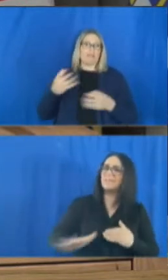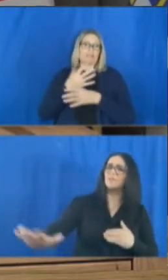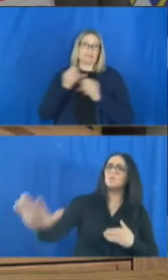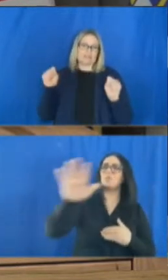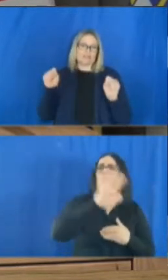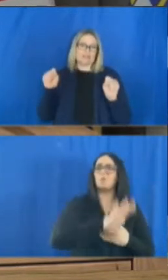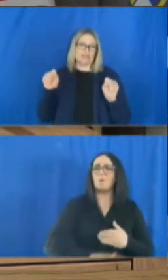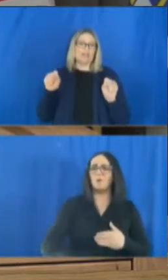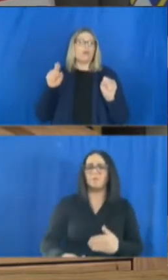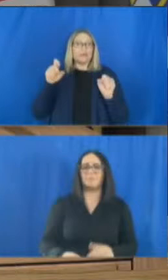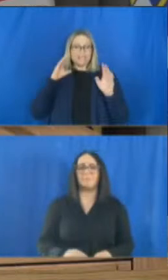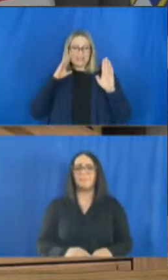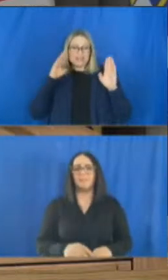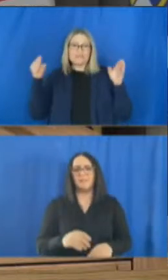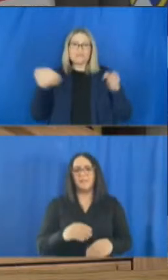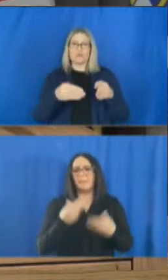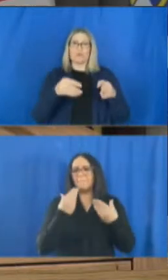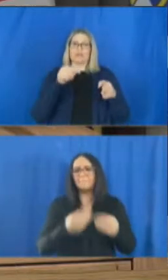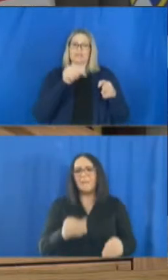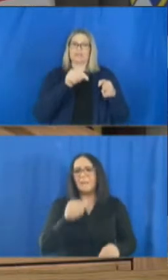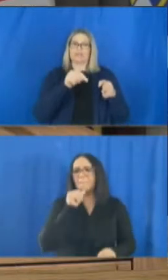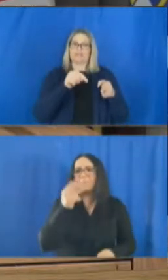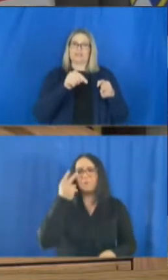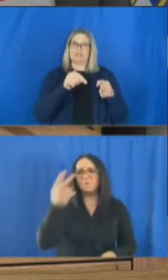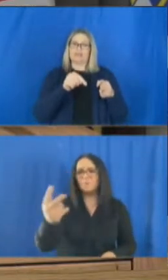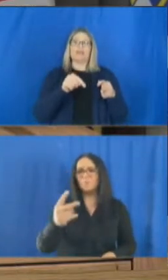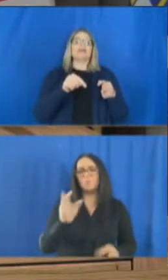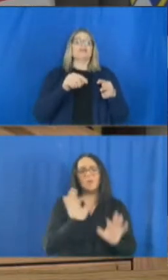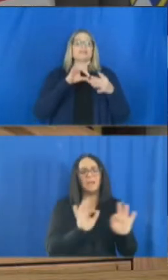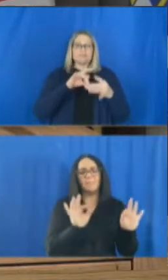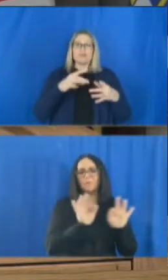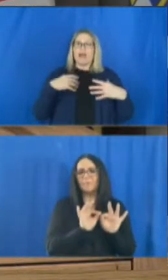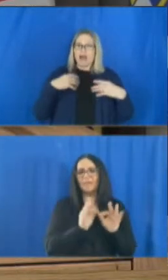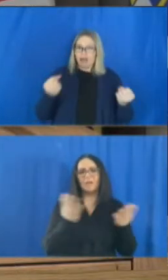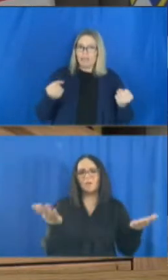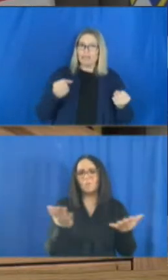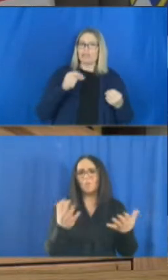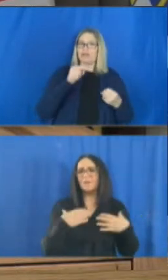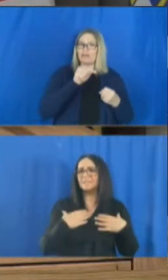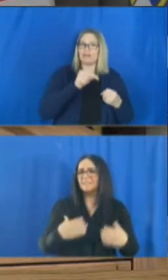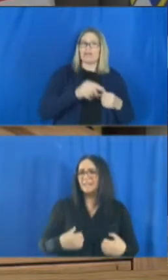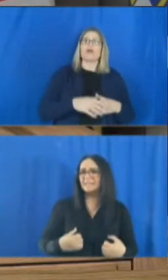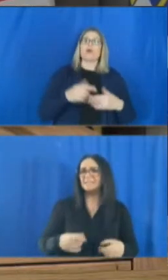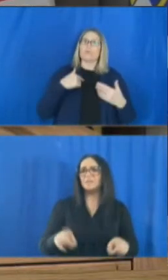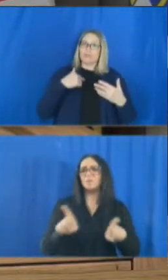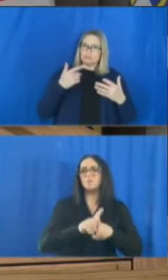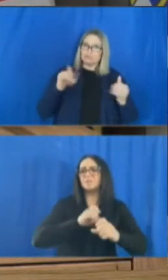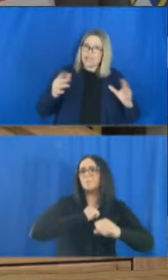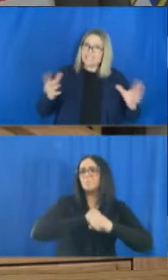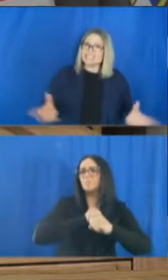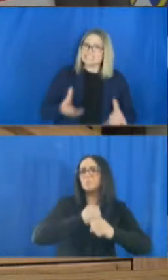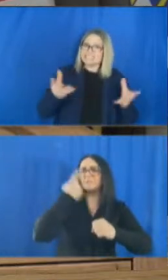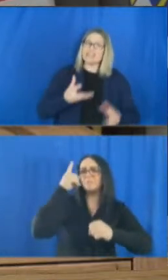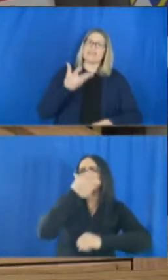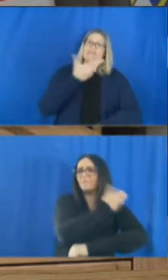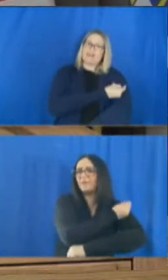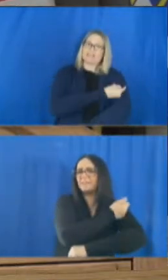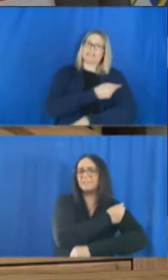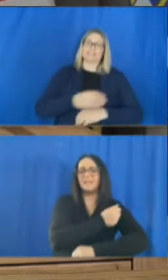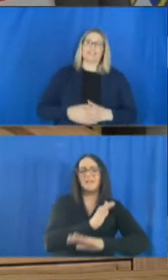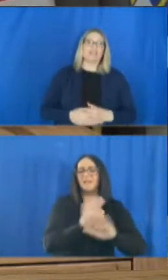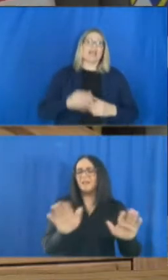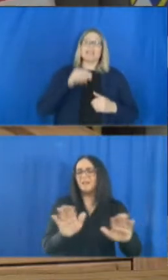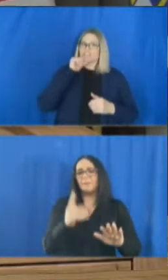that. We all cherish that. And that's why this is such a balancing act. And, you know, I know that in my role, I'll get criticized